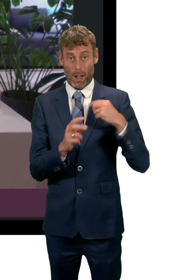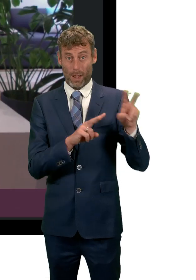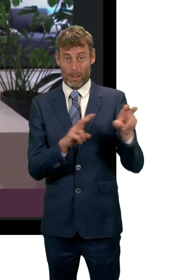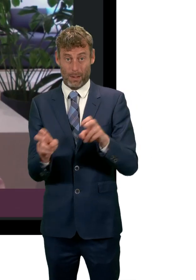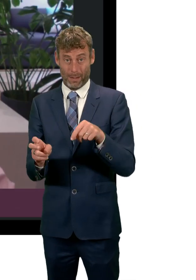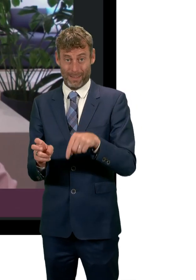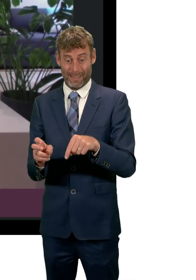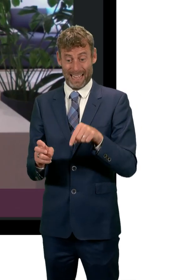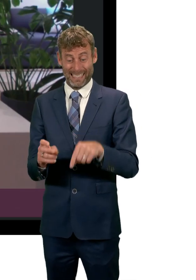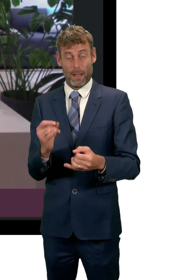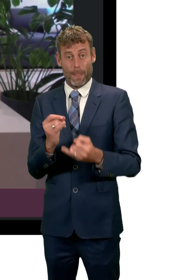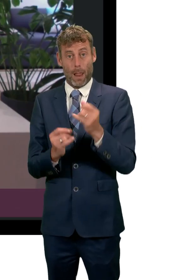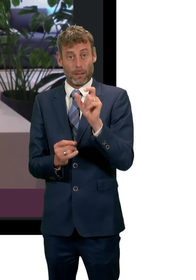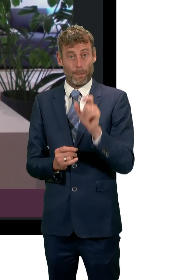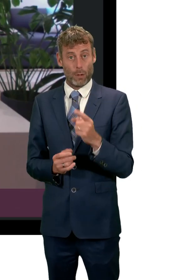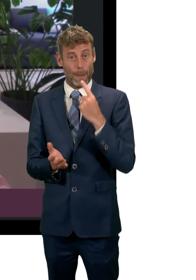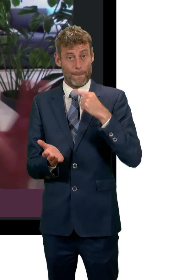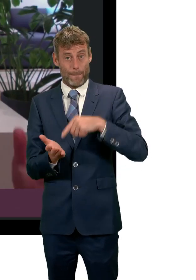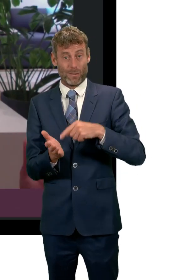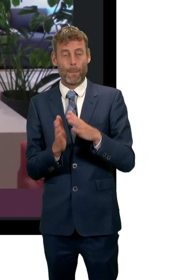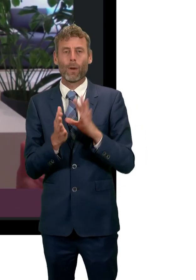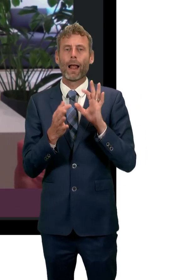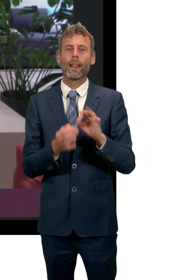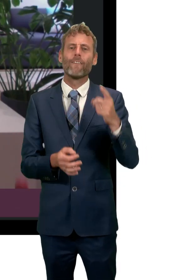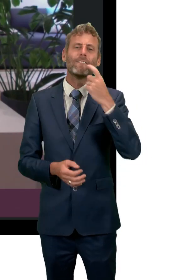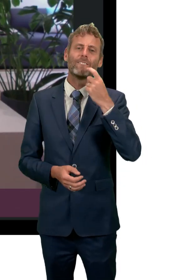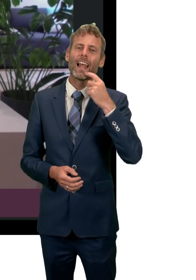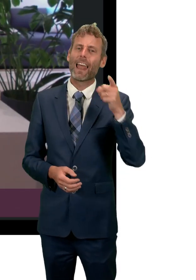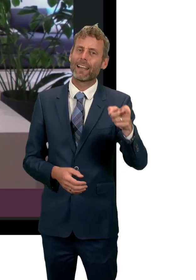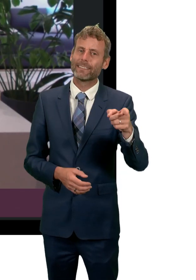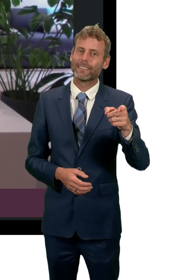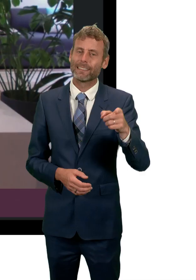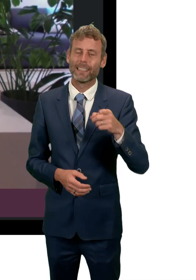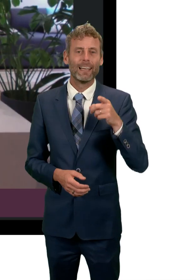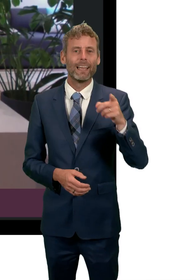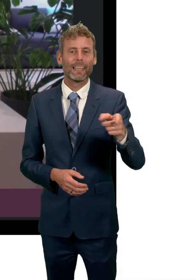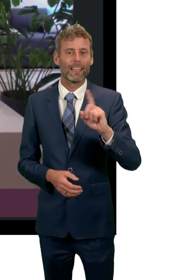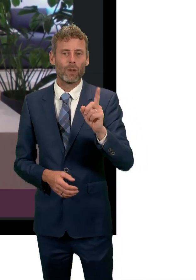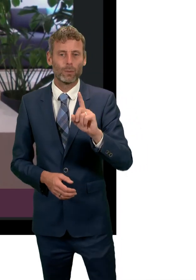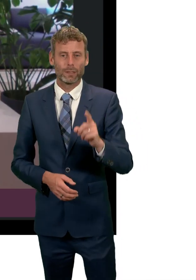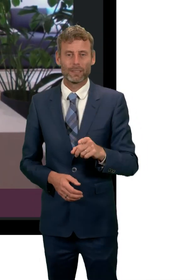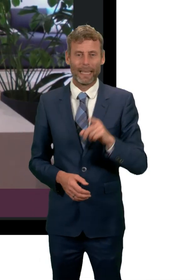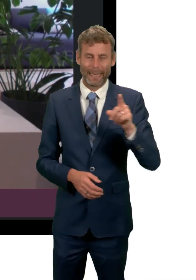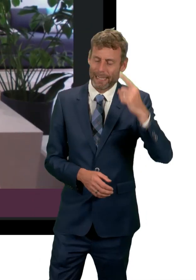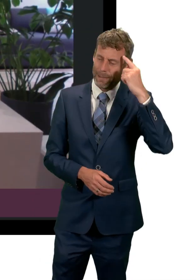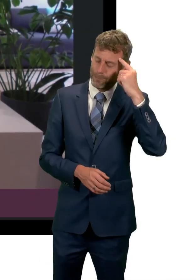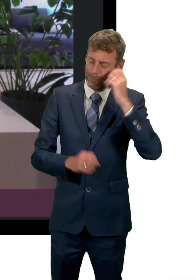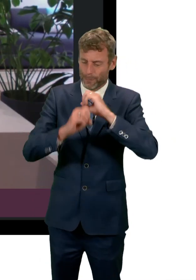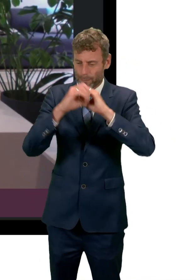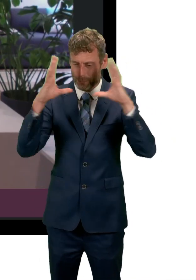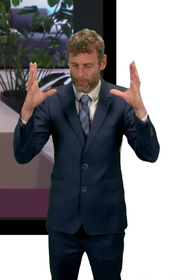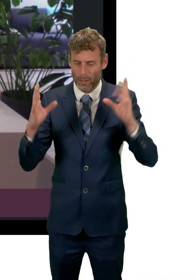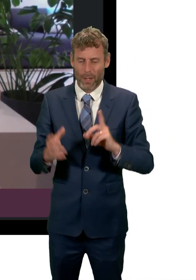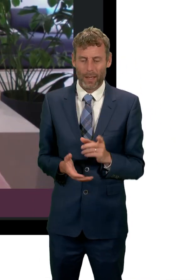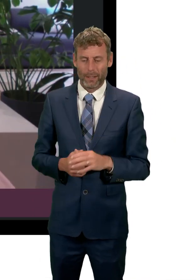person mentioned, what he did in Finland, because he had this notion of pressing all the buttons or pulling all the levers, whereby you